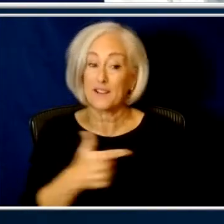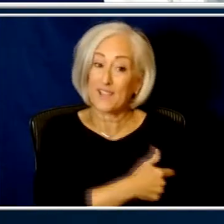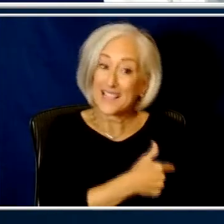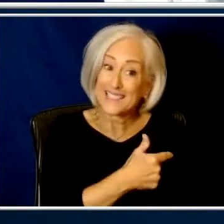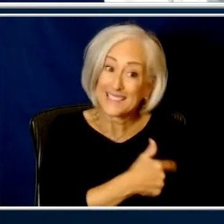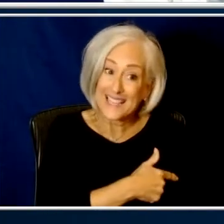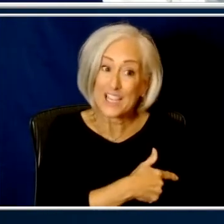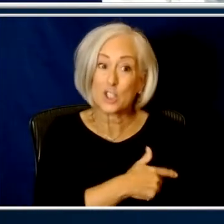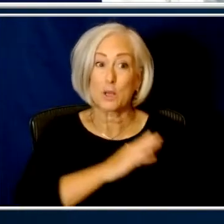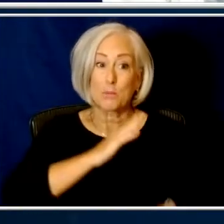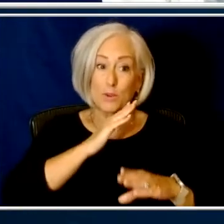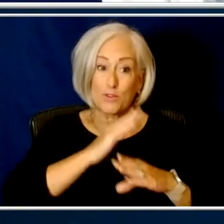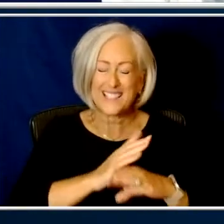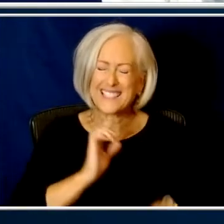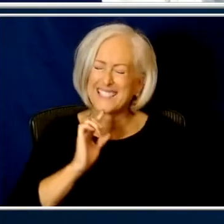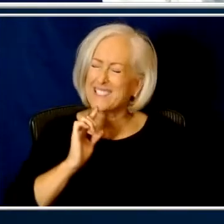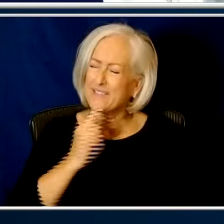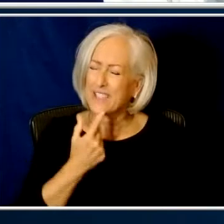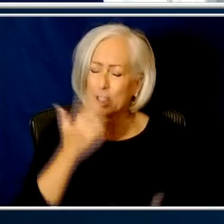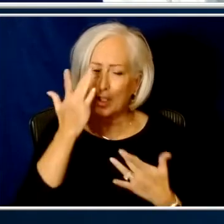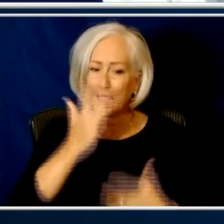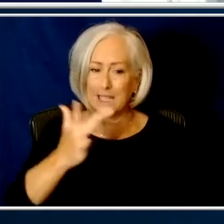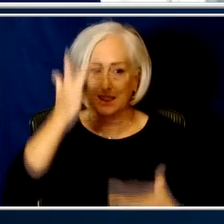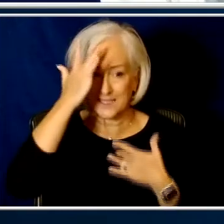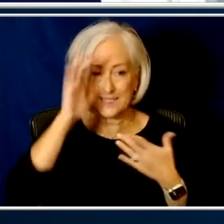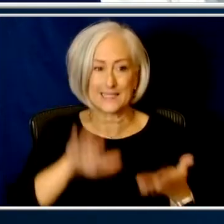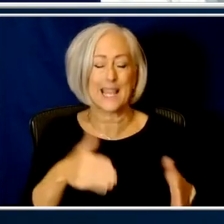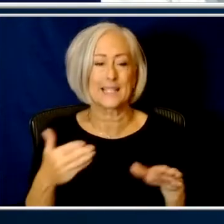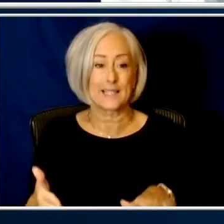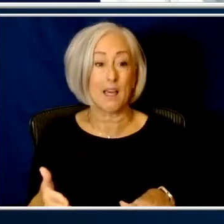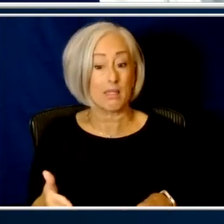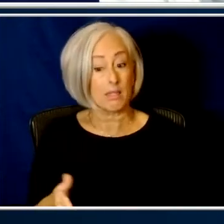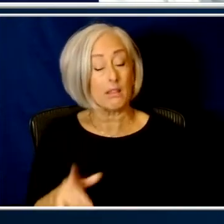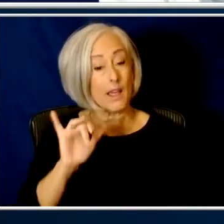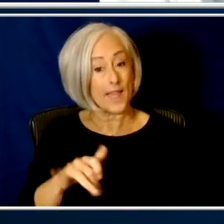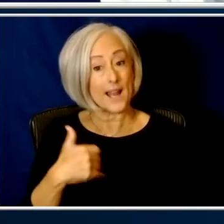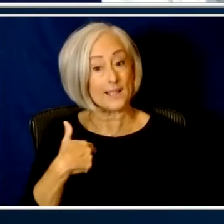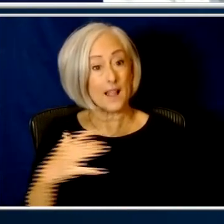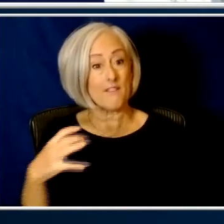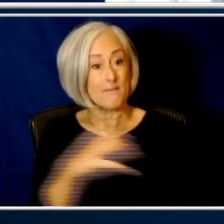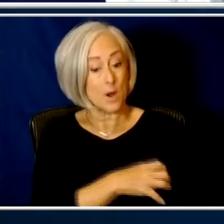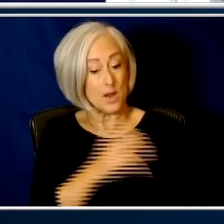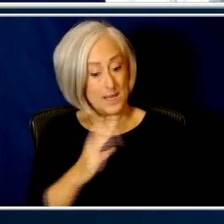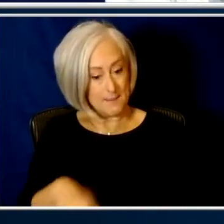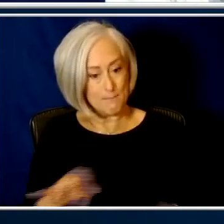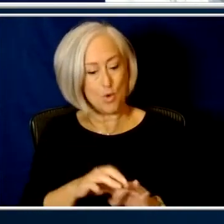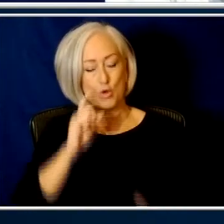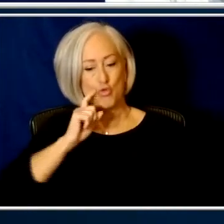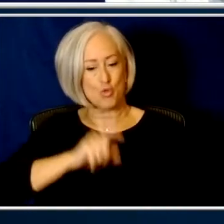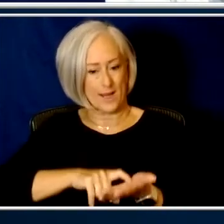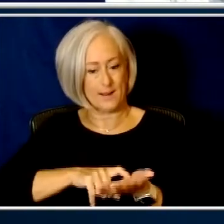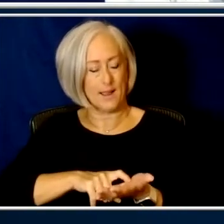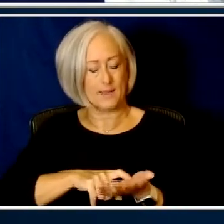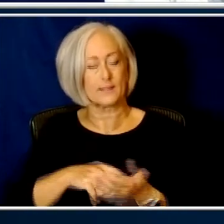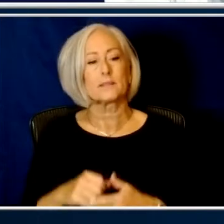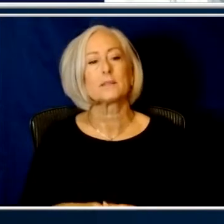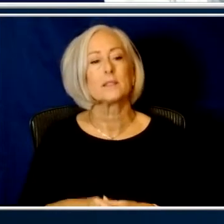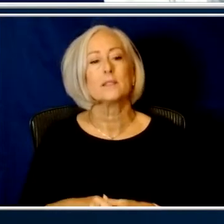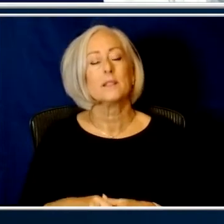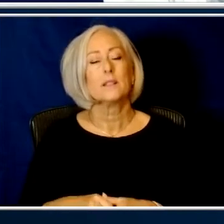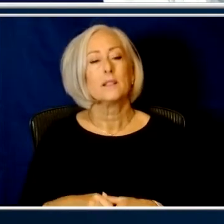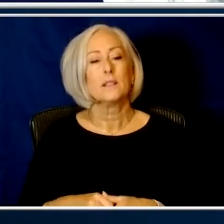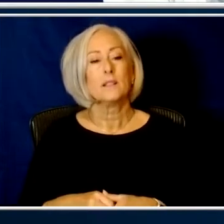you get it and you're doing well, it's probably because of that immune response and you've generated a good immune response. But people in the hospital